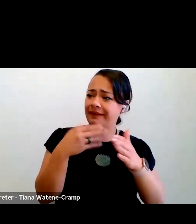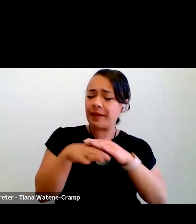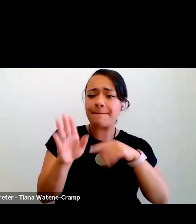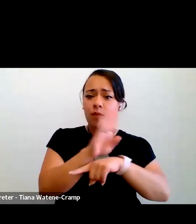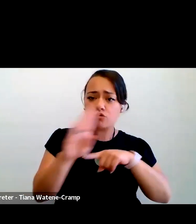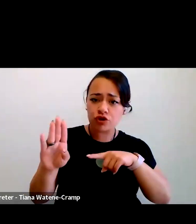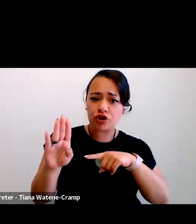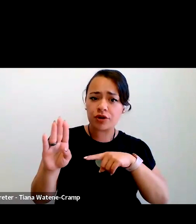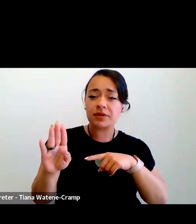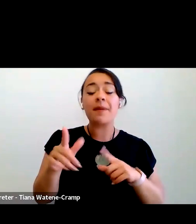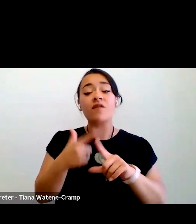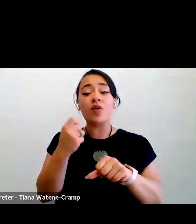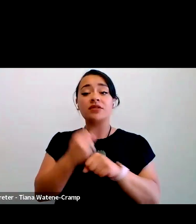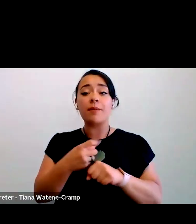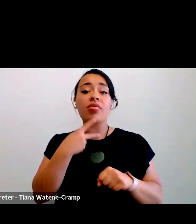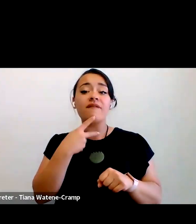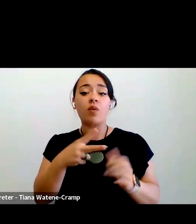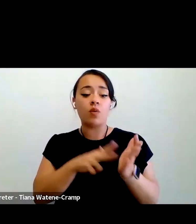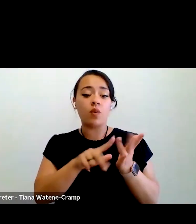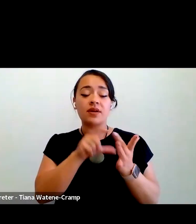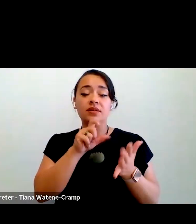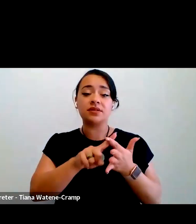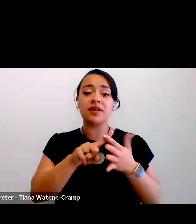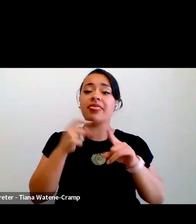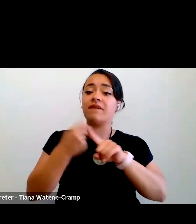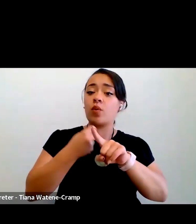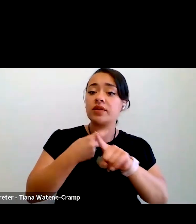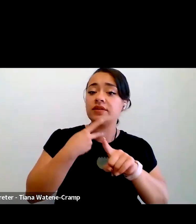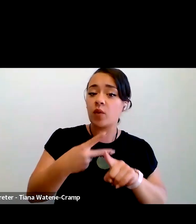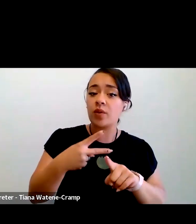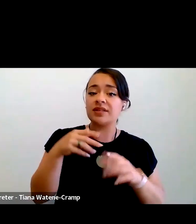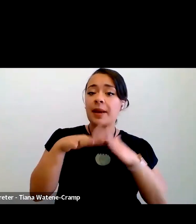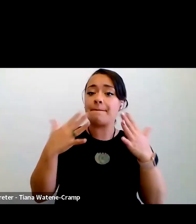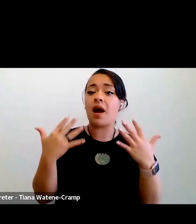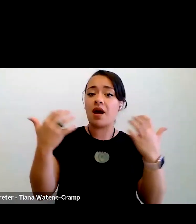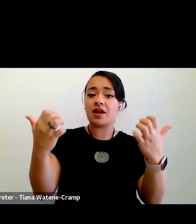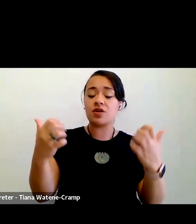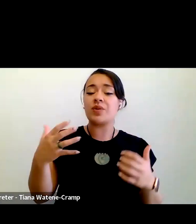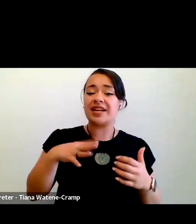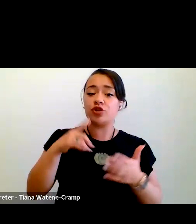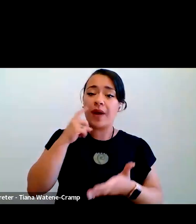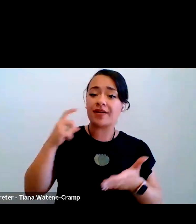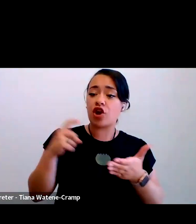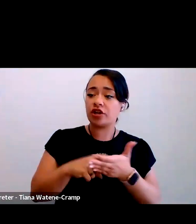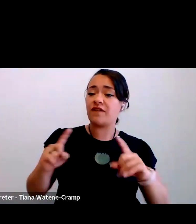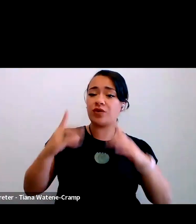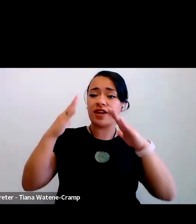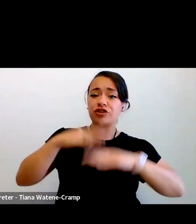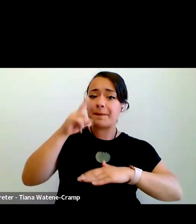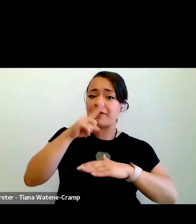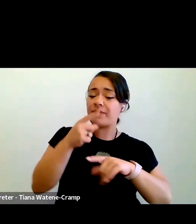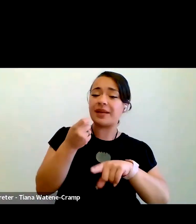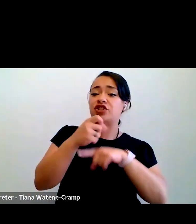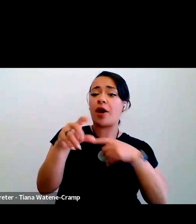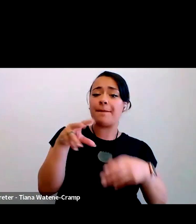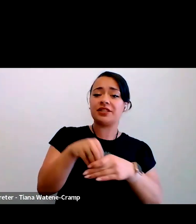example of the voice now in parliaments, we must also acknowledge that we as First Peoples have been denied participation in Western forms,